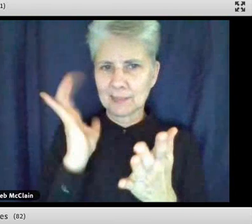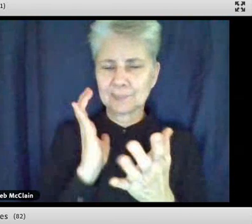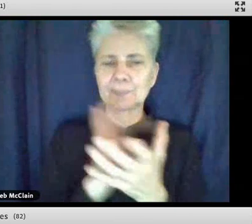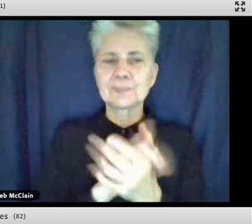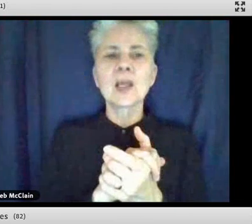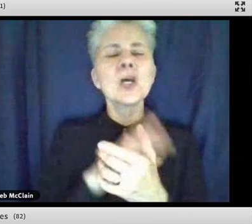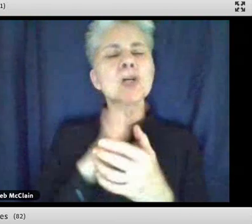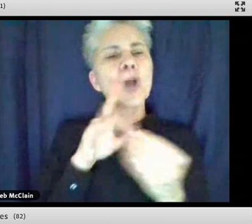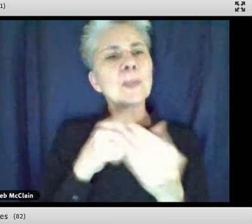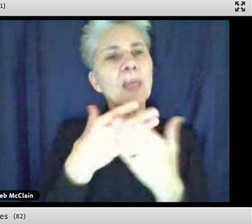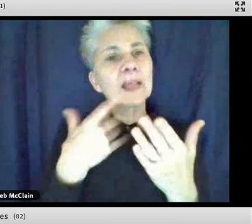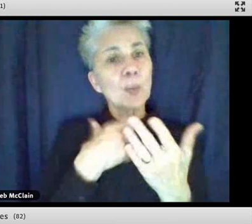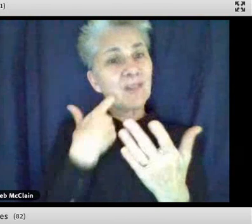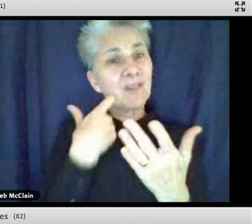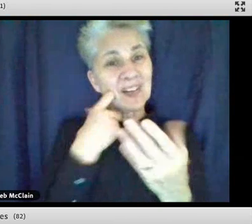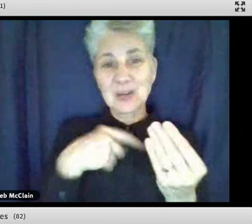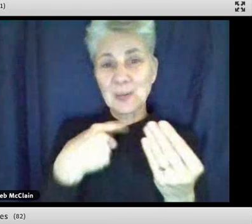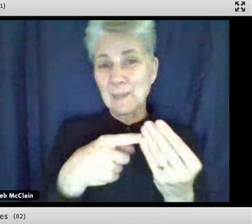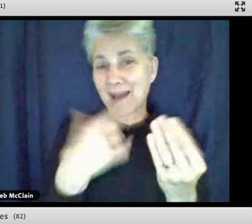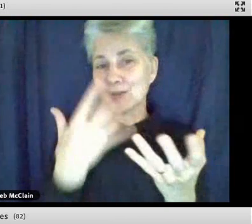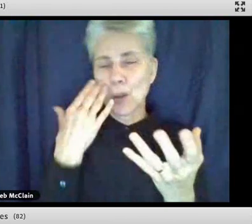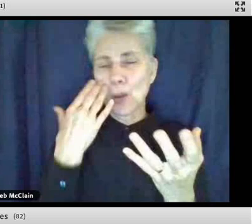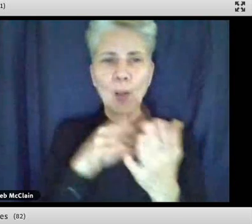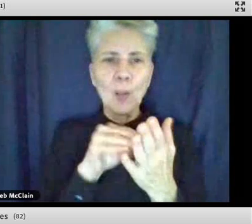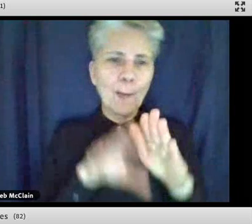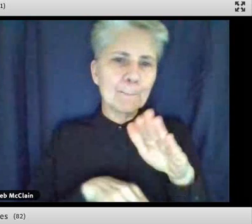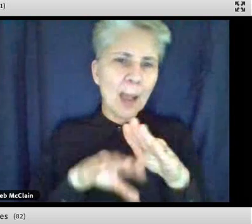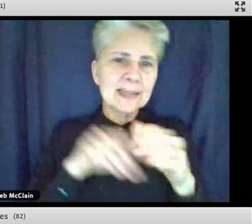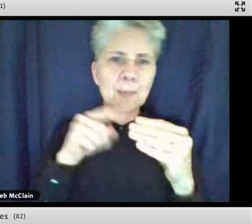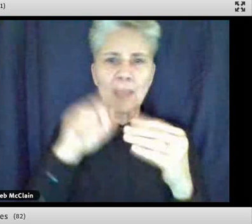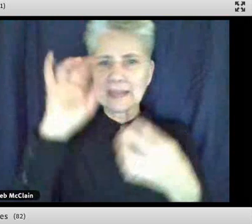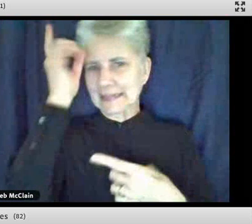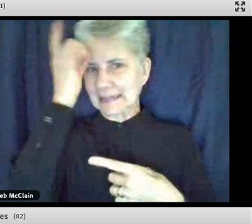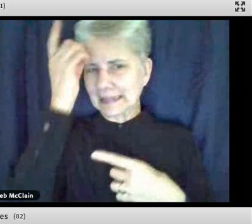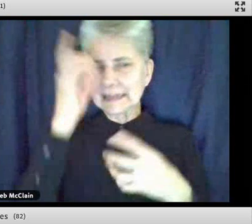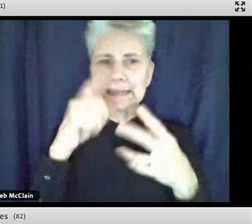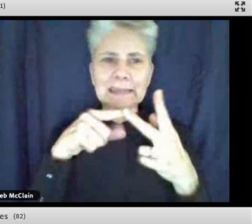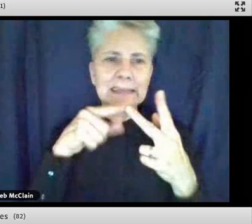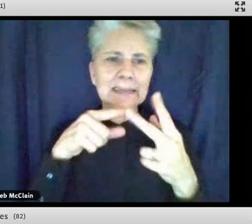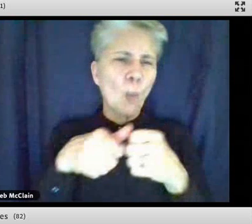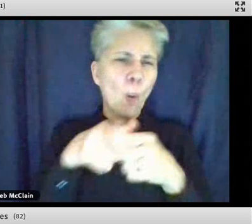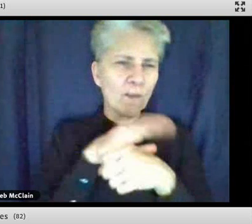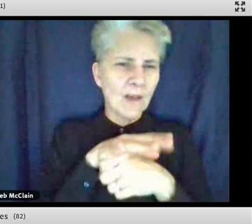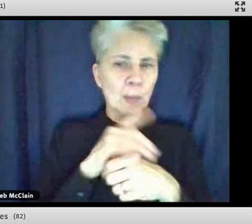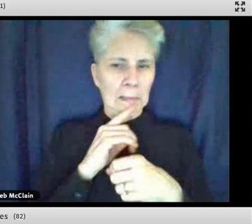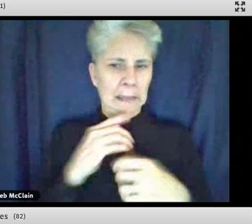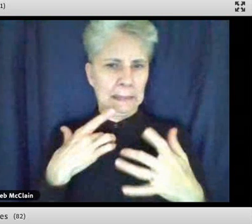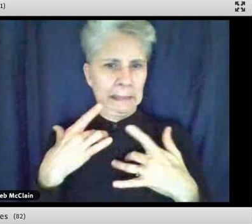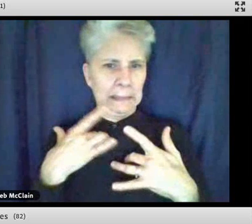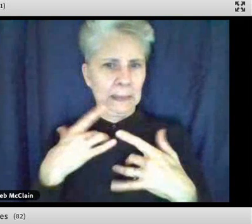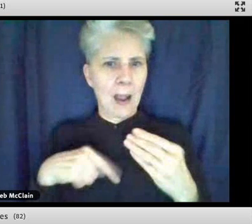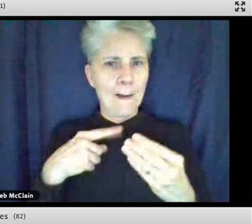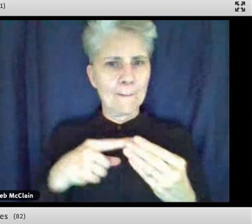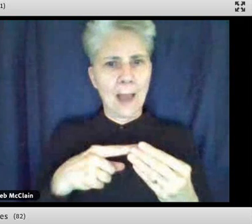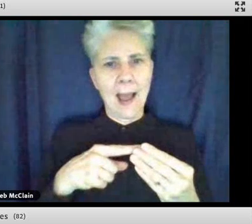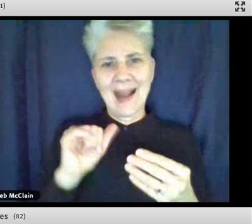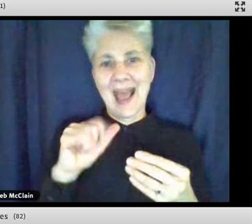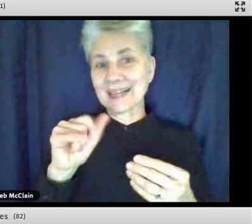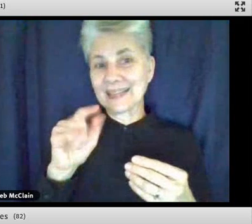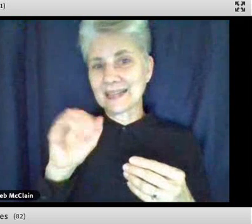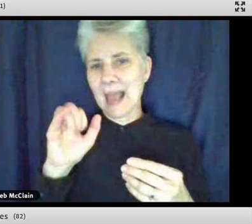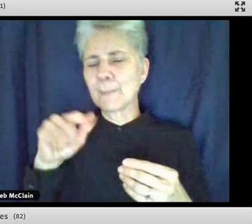of the things we've already talked about. Learning the basics of the disease, be wary of claims about the epidemic source, right? There's all